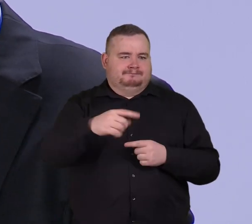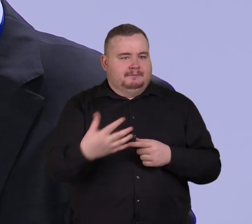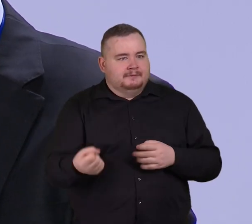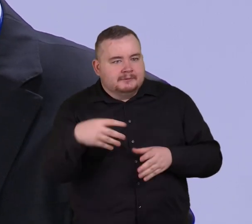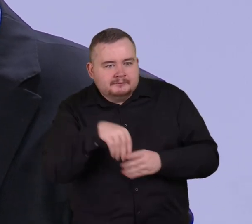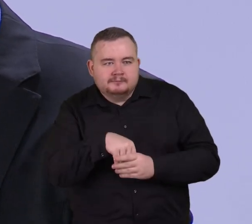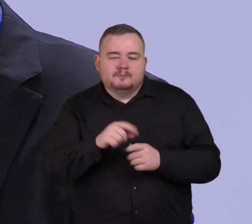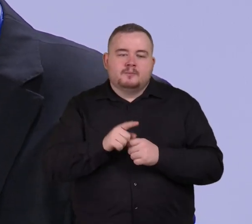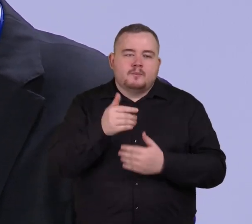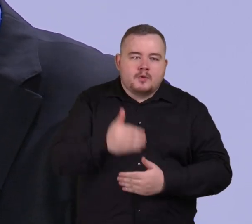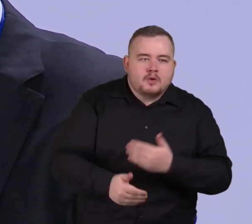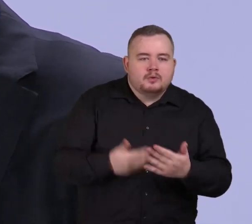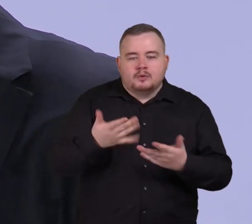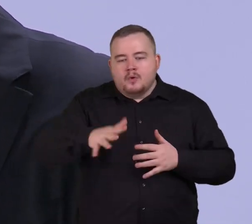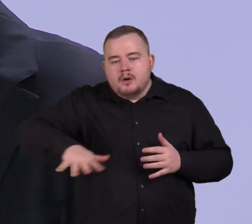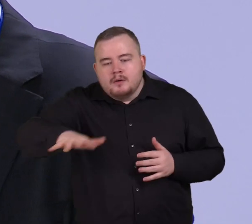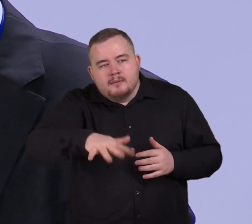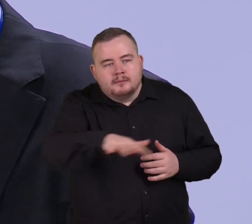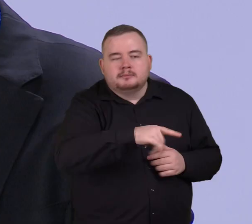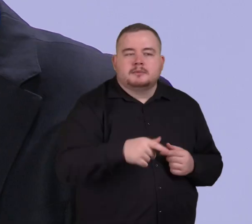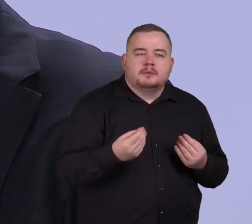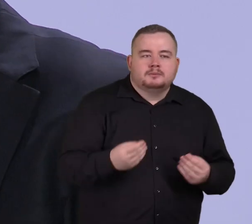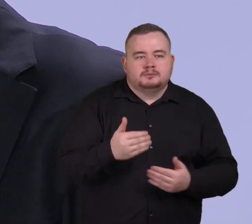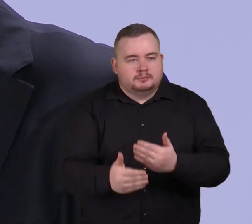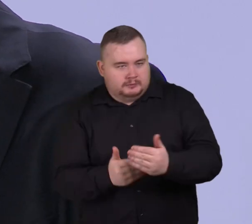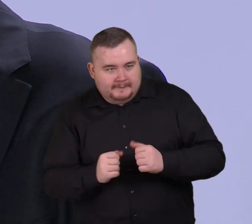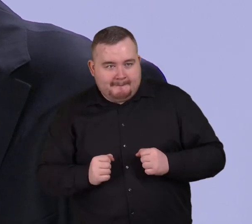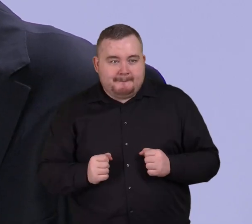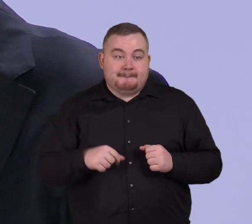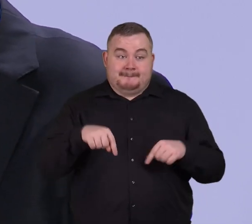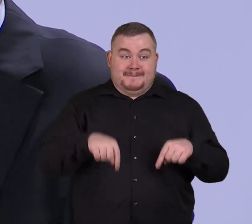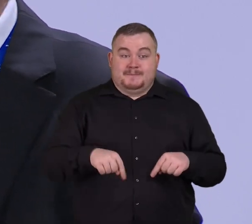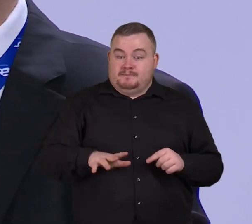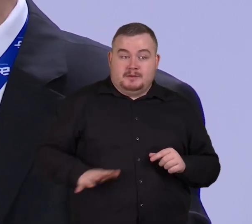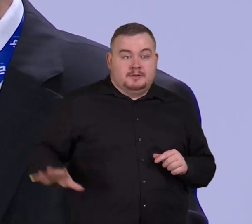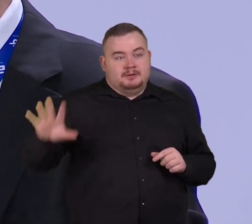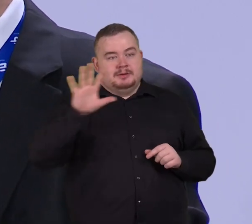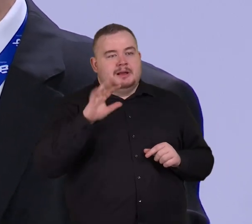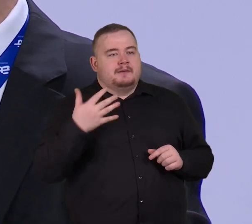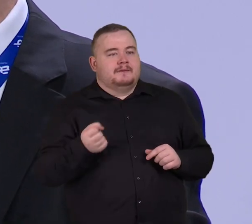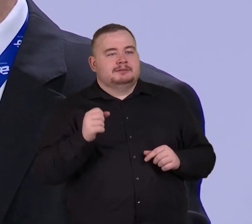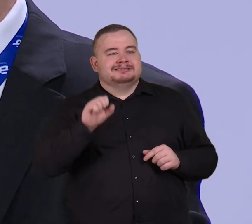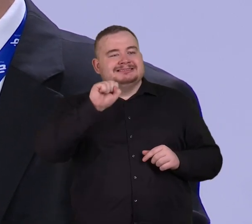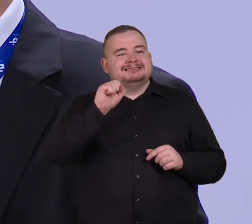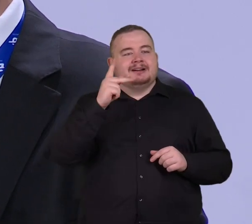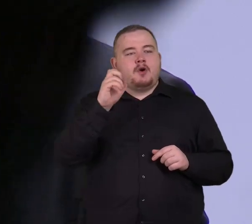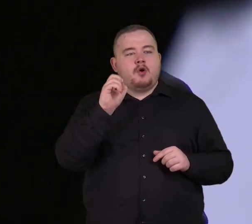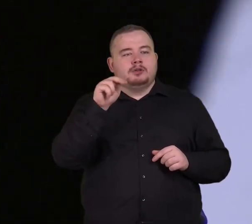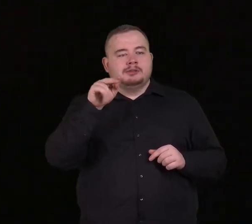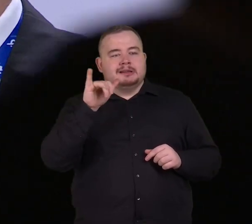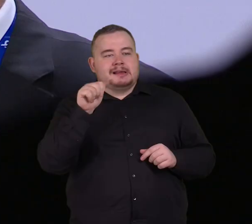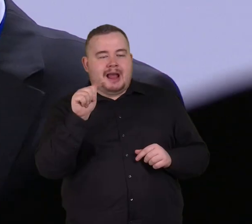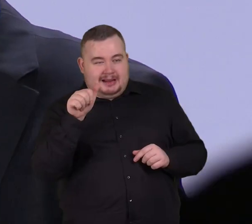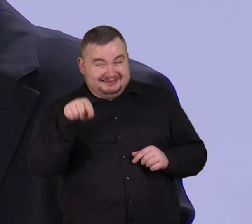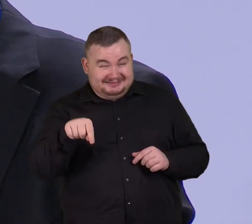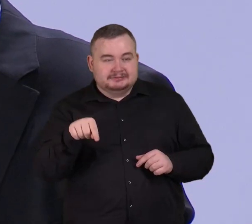tell something about Lower Saxony. You mentioned size and inhabitants is comparable to Belgium or